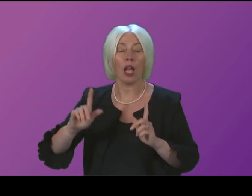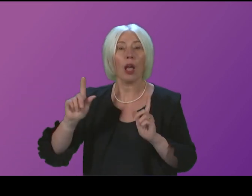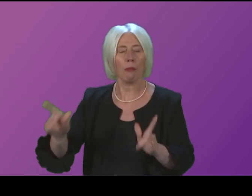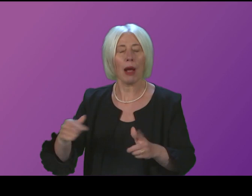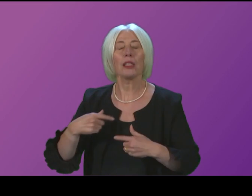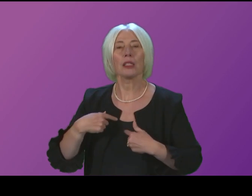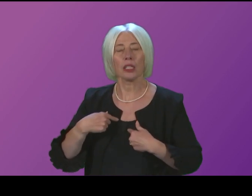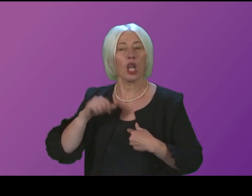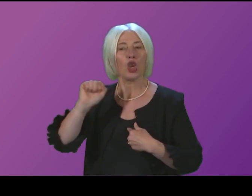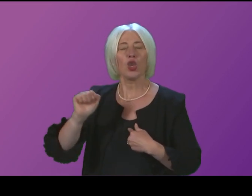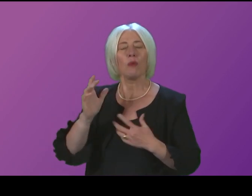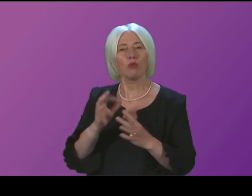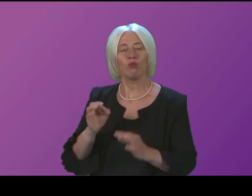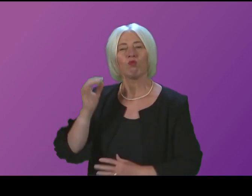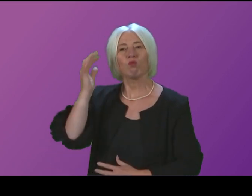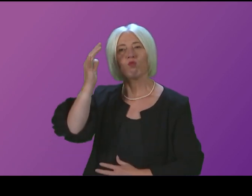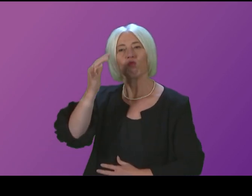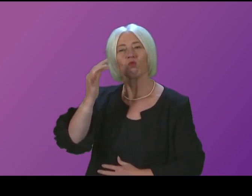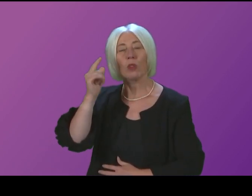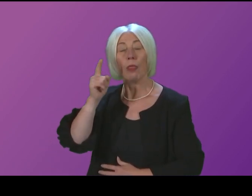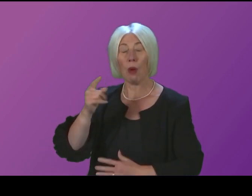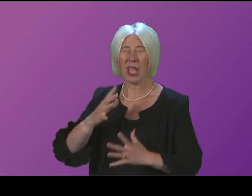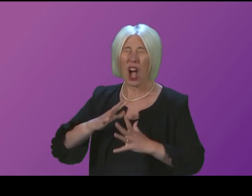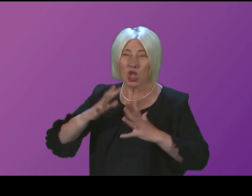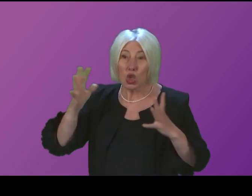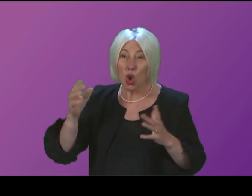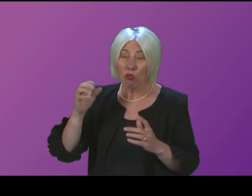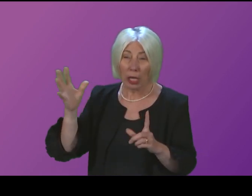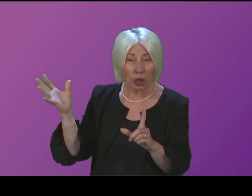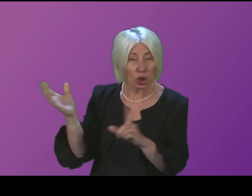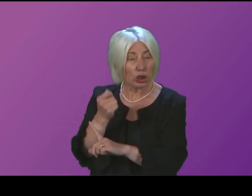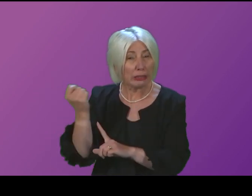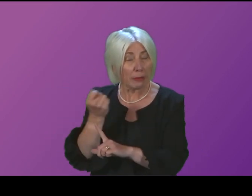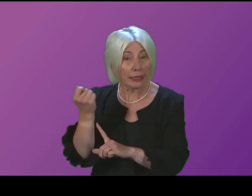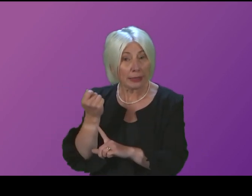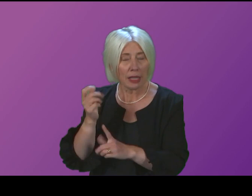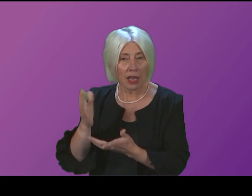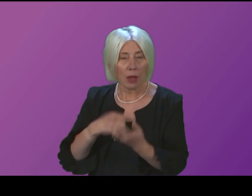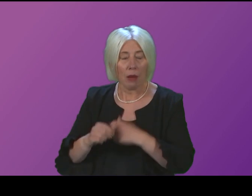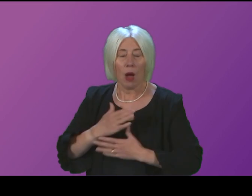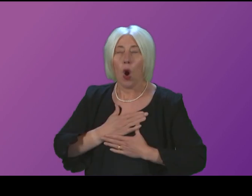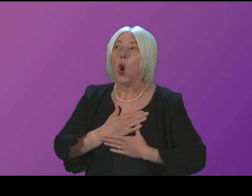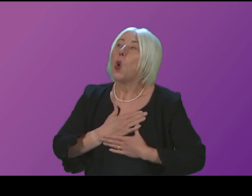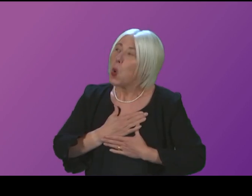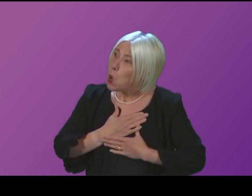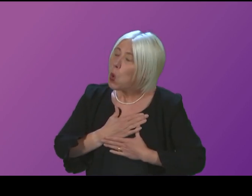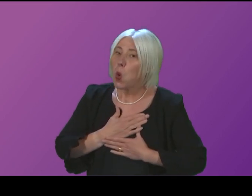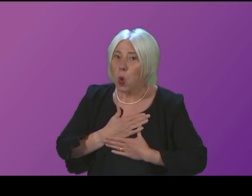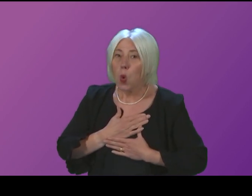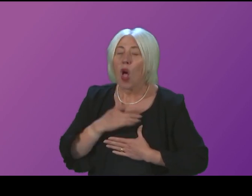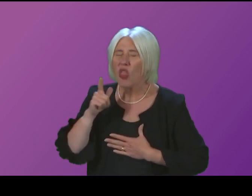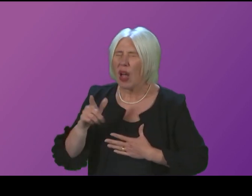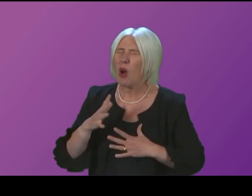quietly reflective she was about that historic milestone made it so much more so. It was one of the